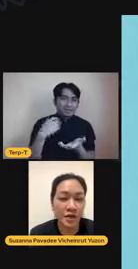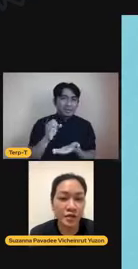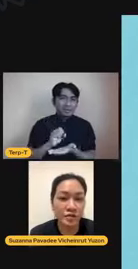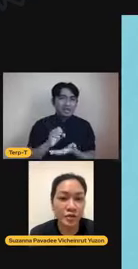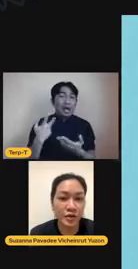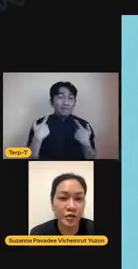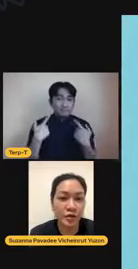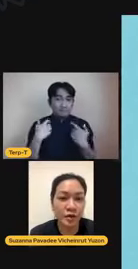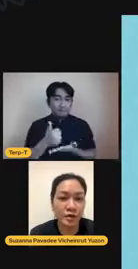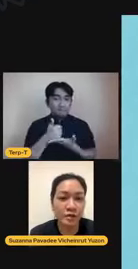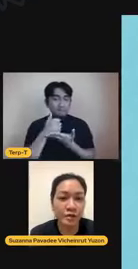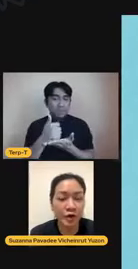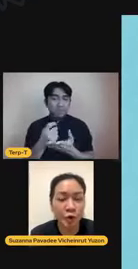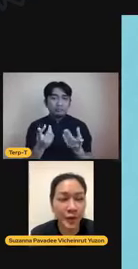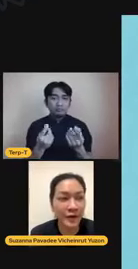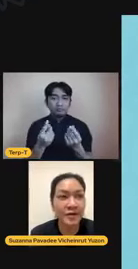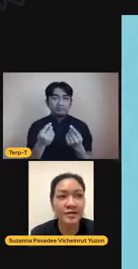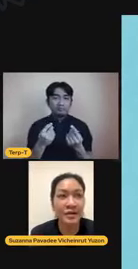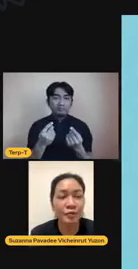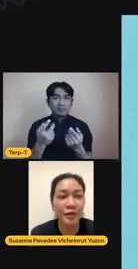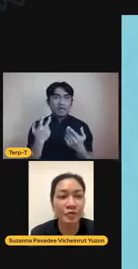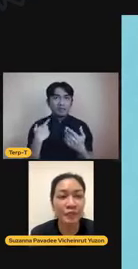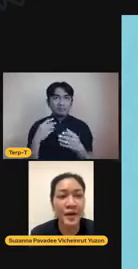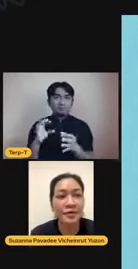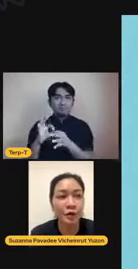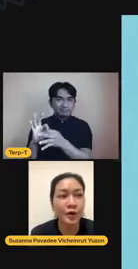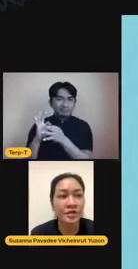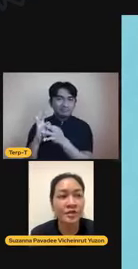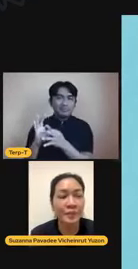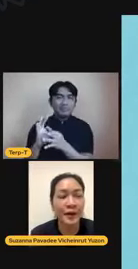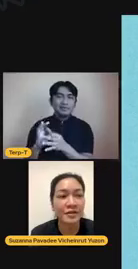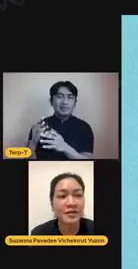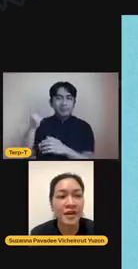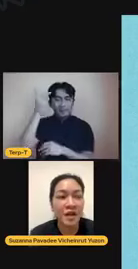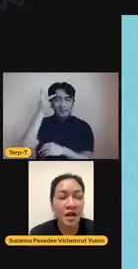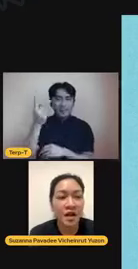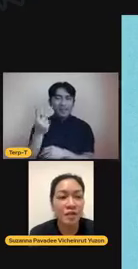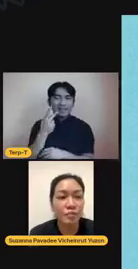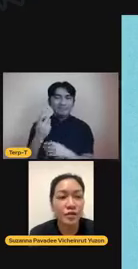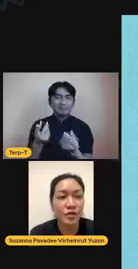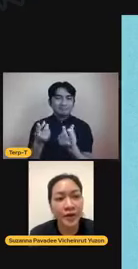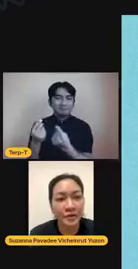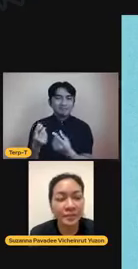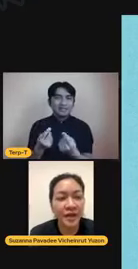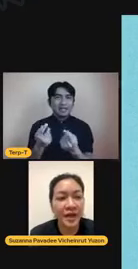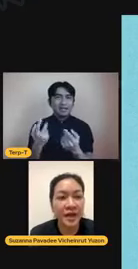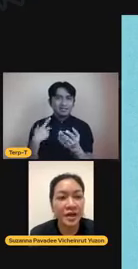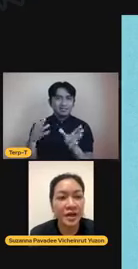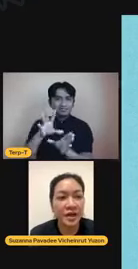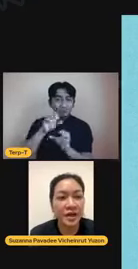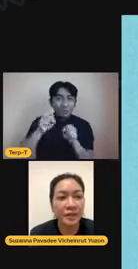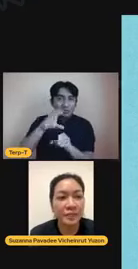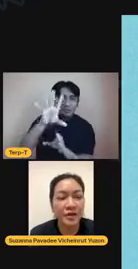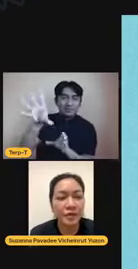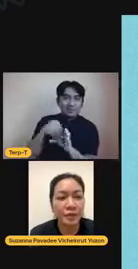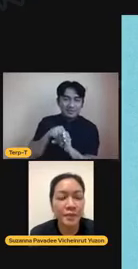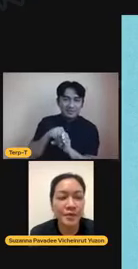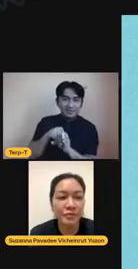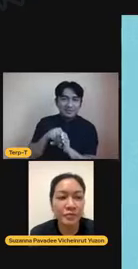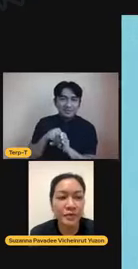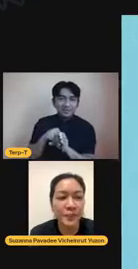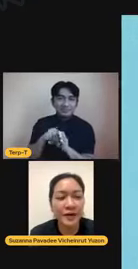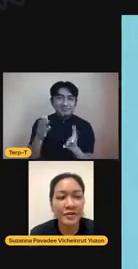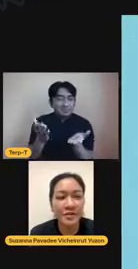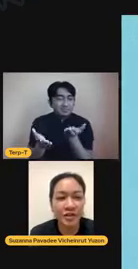quarter. So we do co-parent, like we pay it forward. So the parents would join, and they're